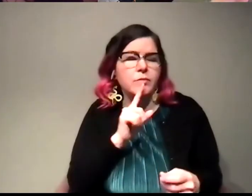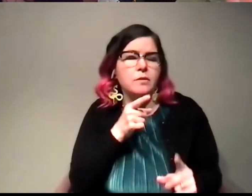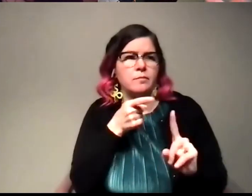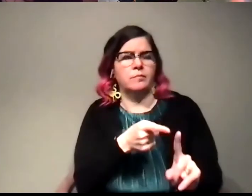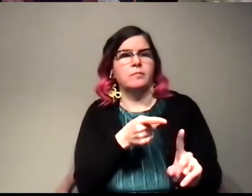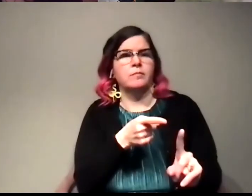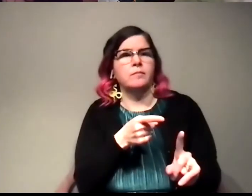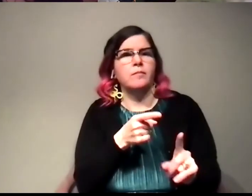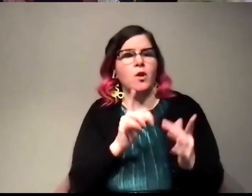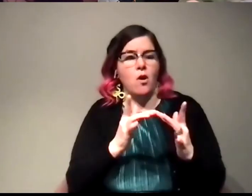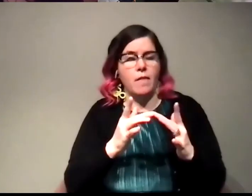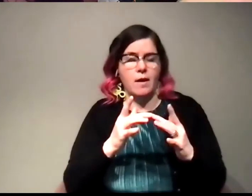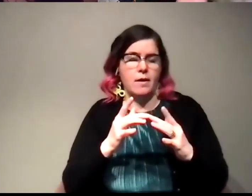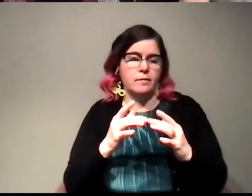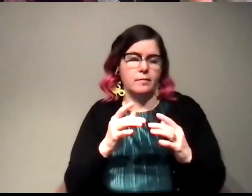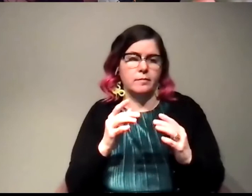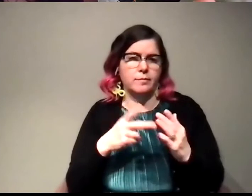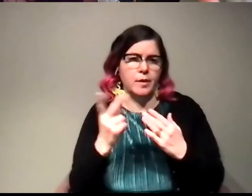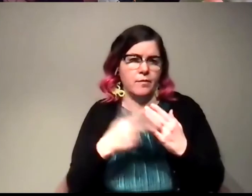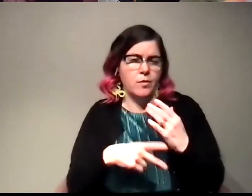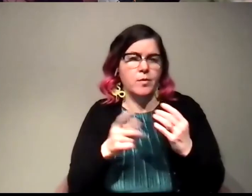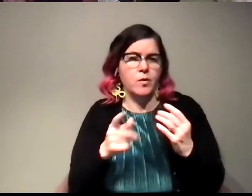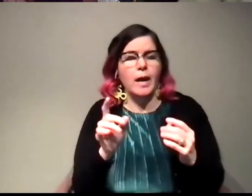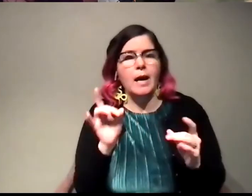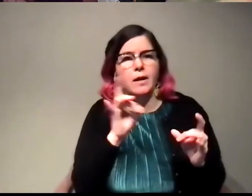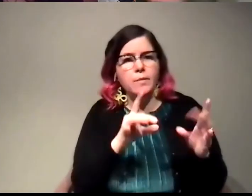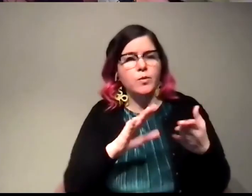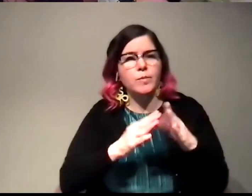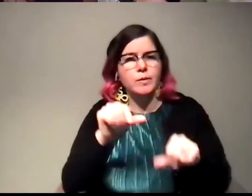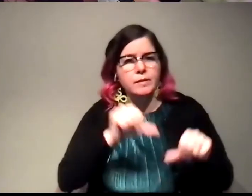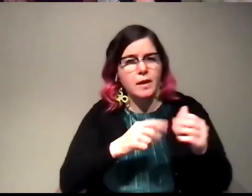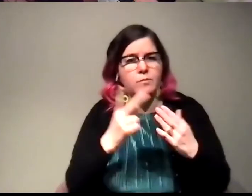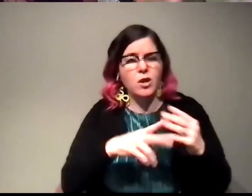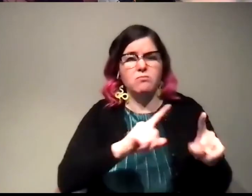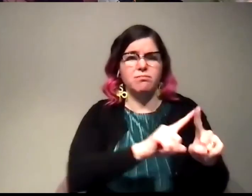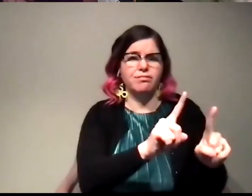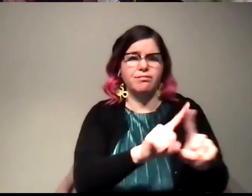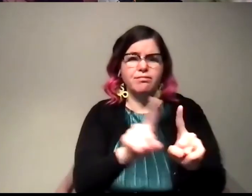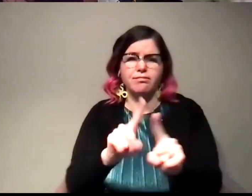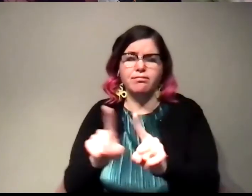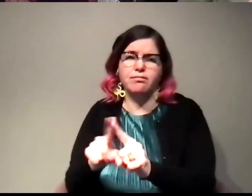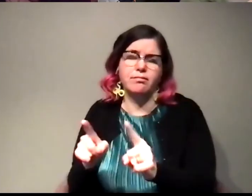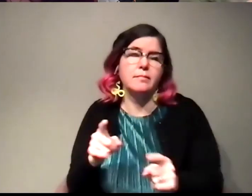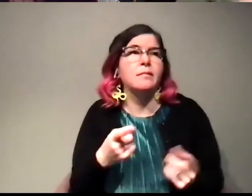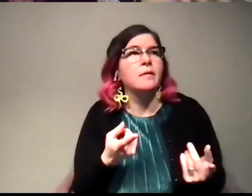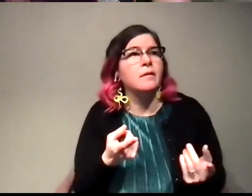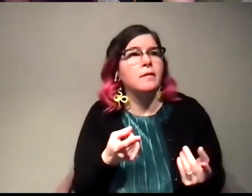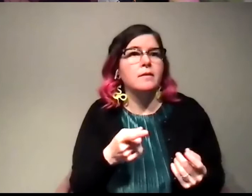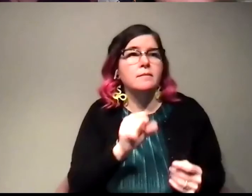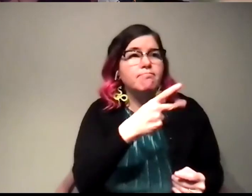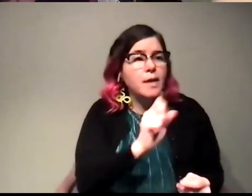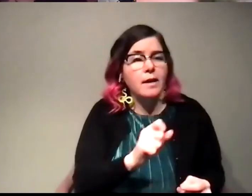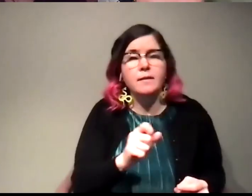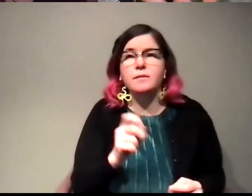an online platform where you can contribute to community science projects of all different kinds, everything from like space to